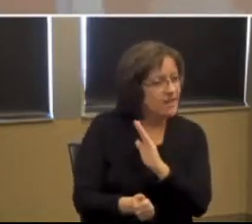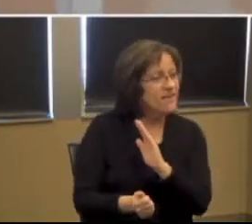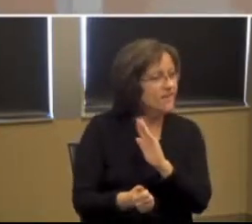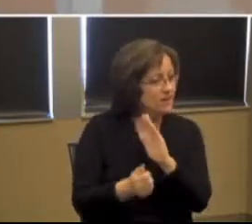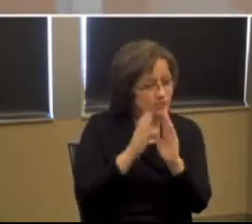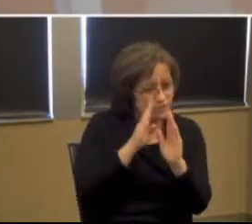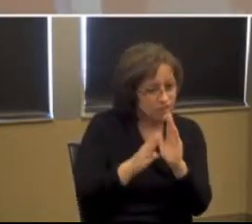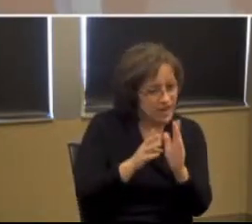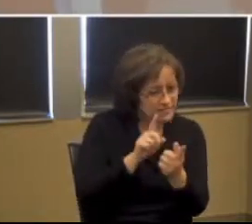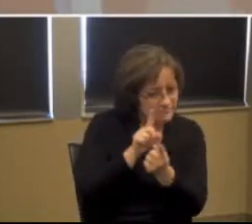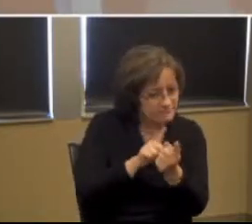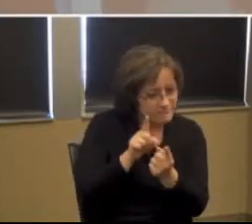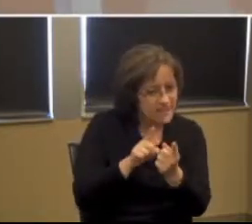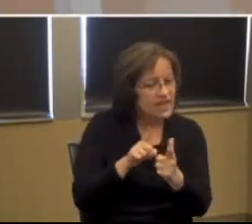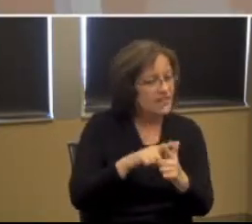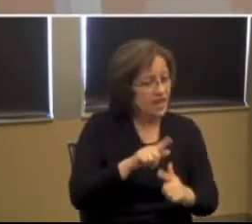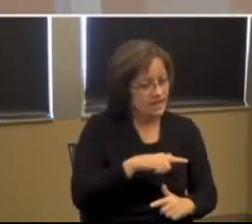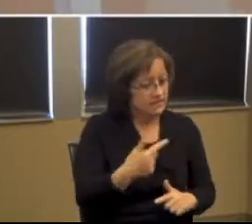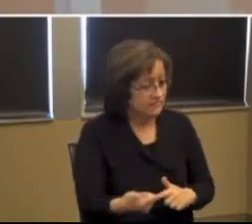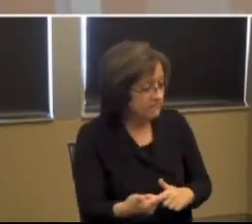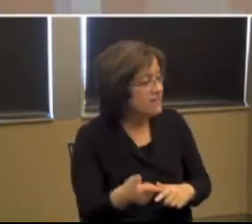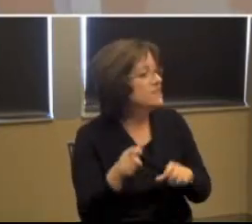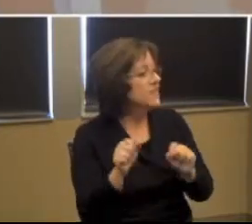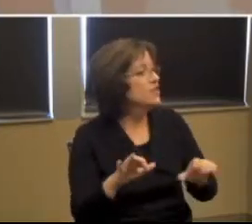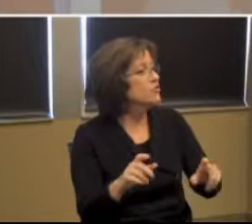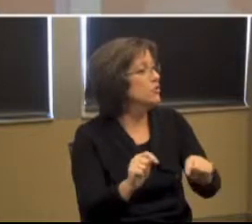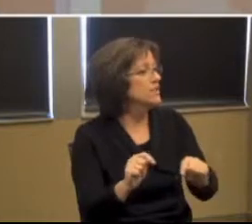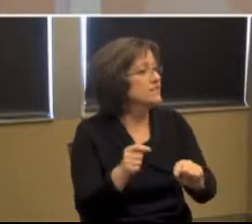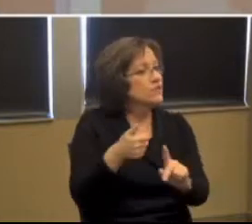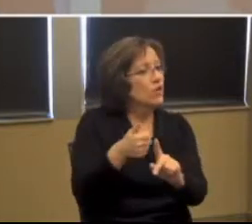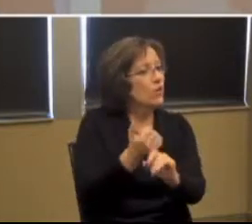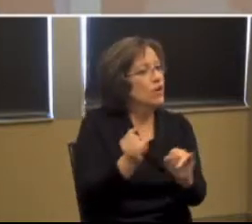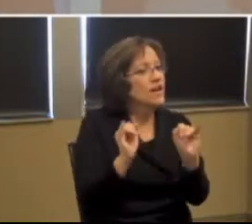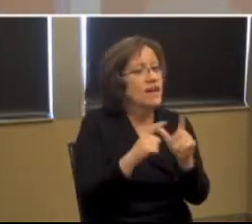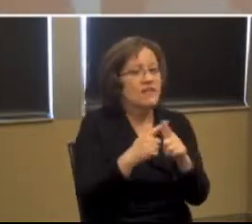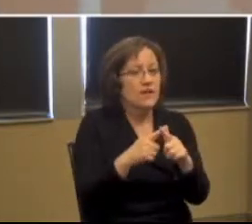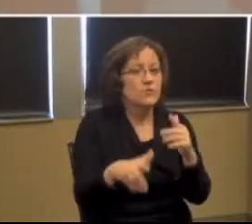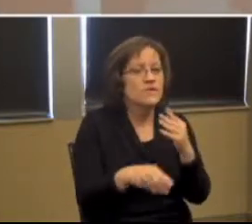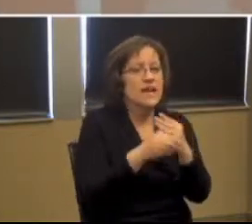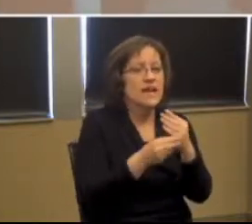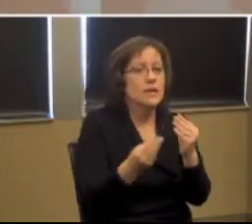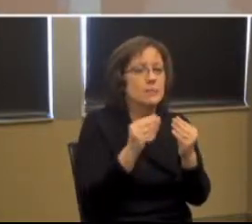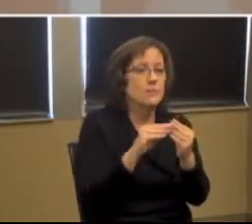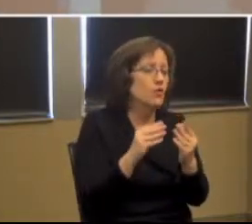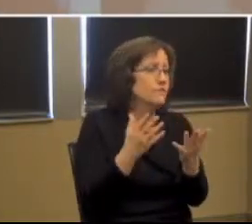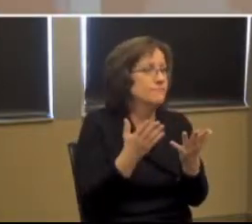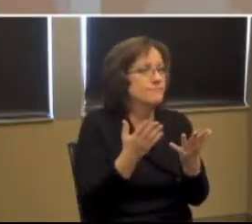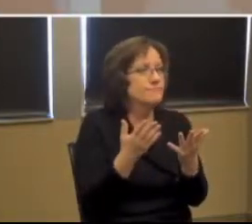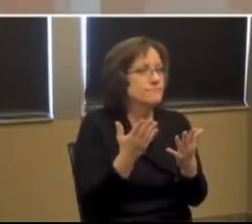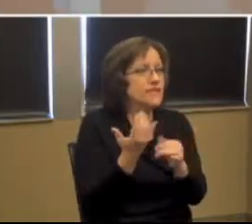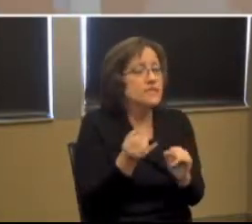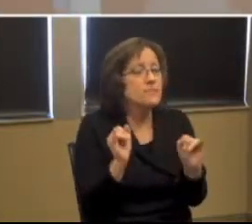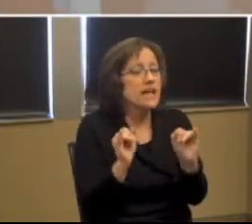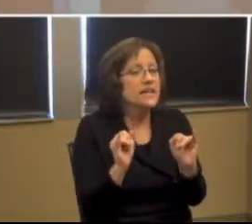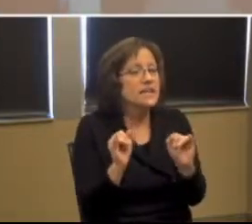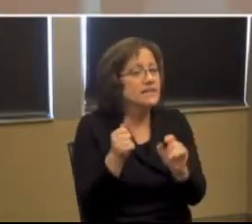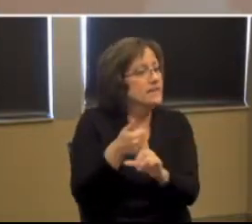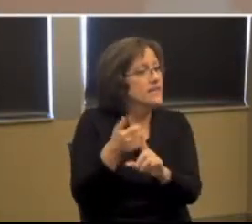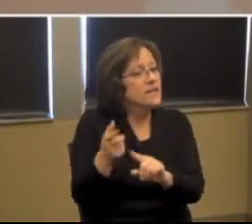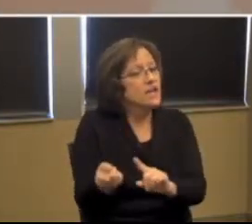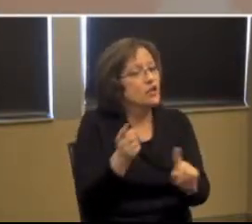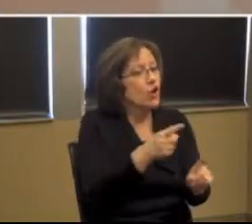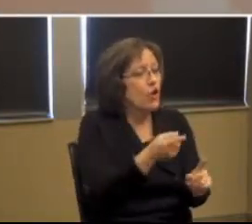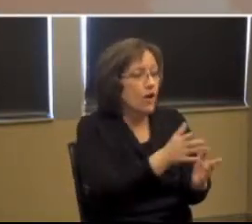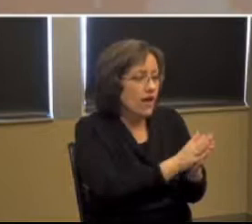direct instruction, then they can do it on their own in independent, and then we've even added it in where in independent we might have them go initiate